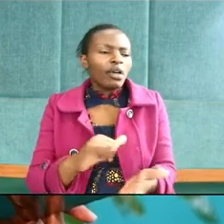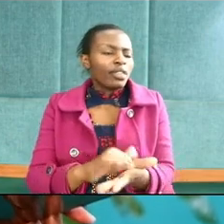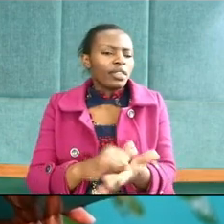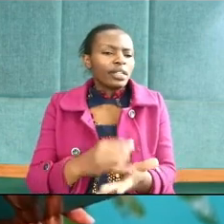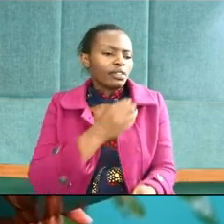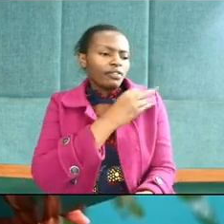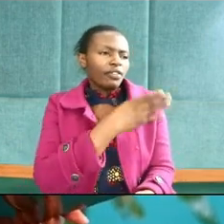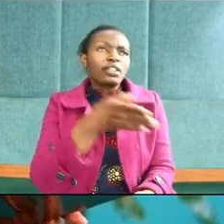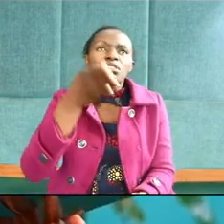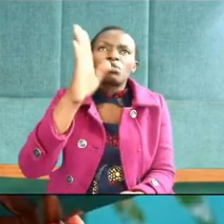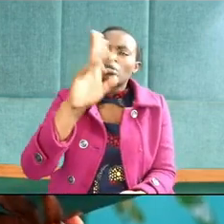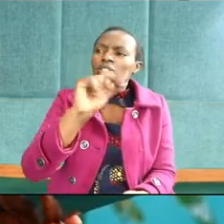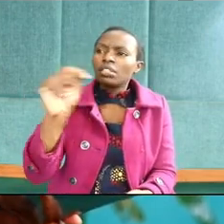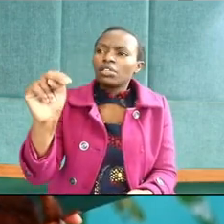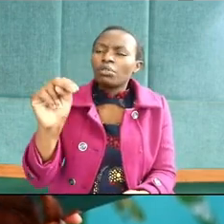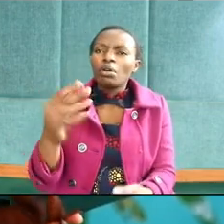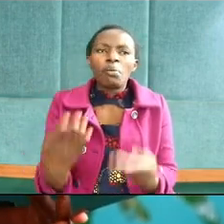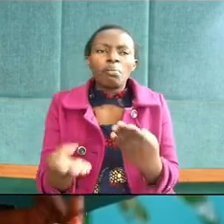generation that honors God?